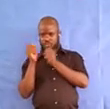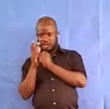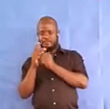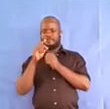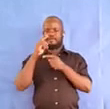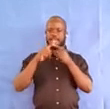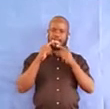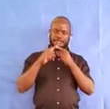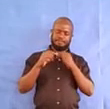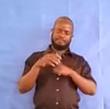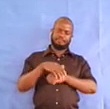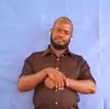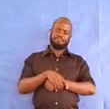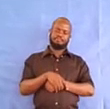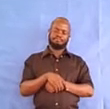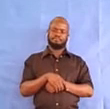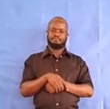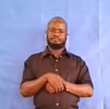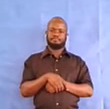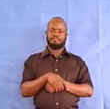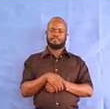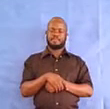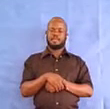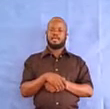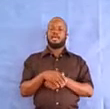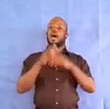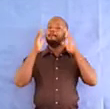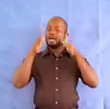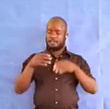within 10 to 12 years.